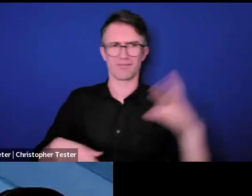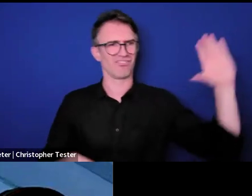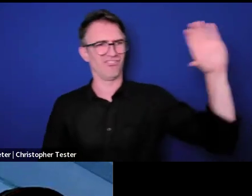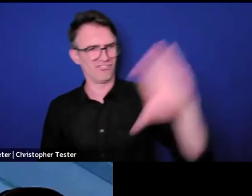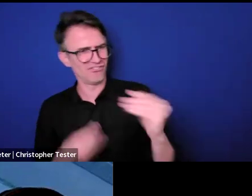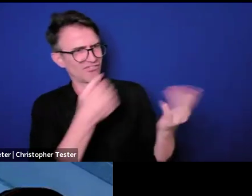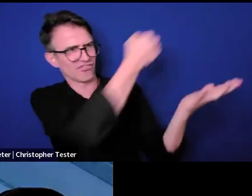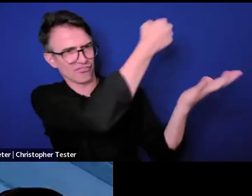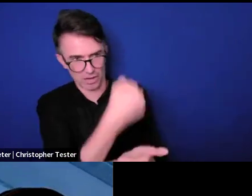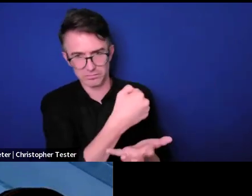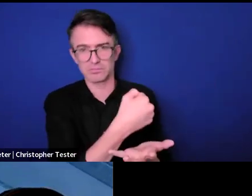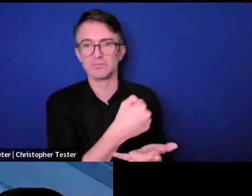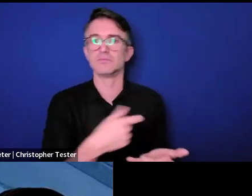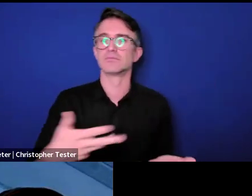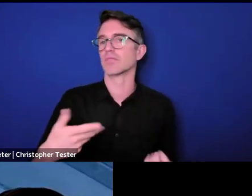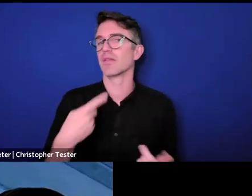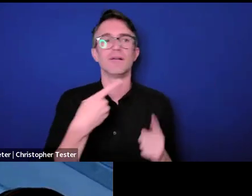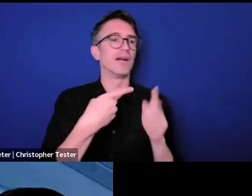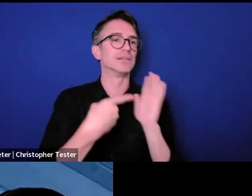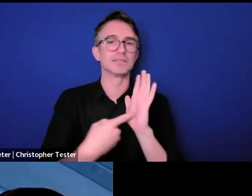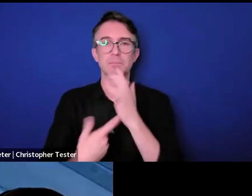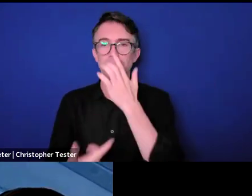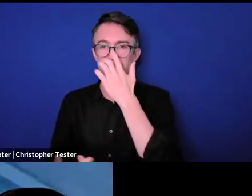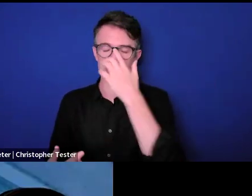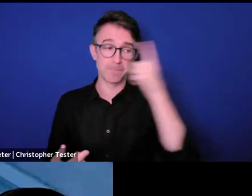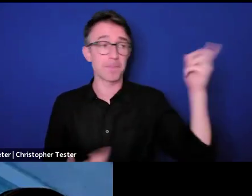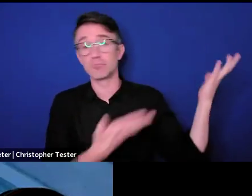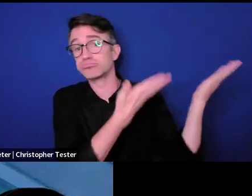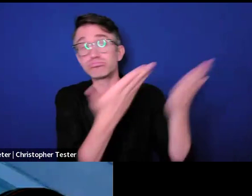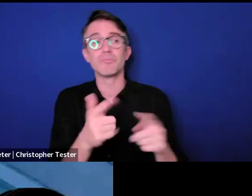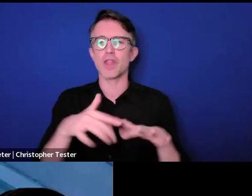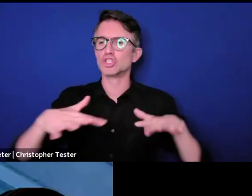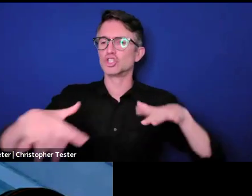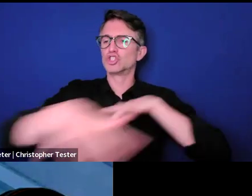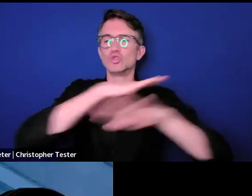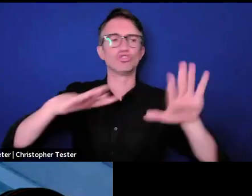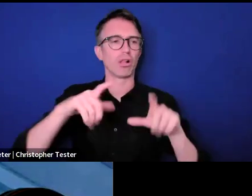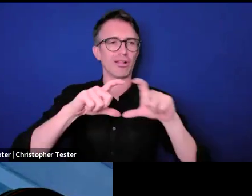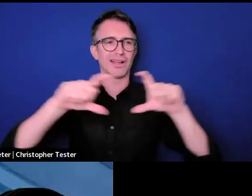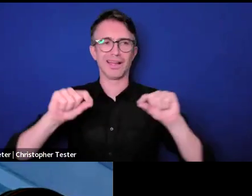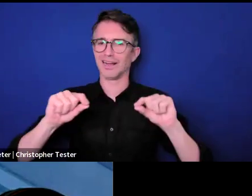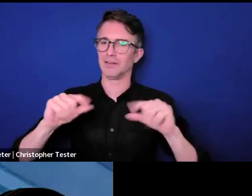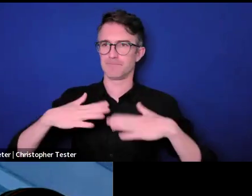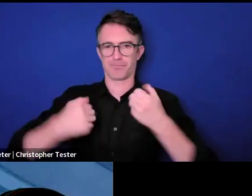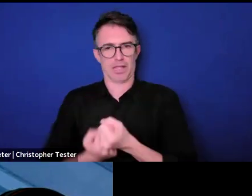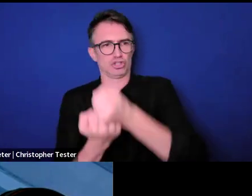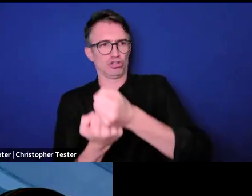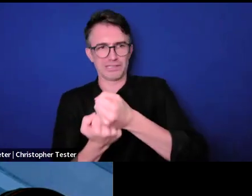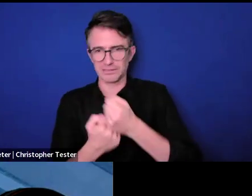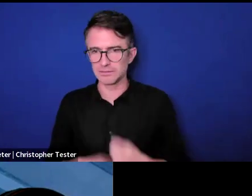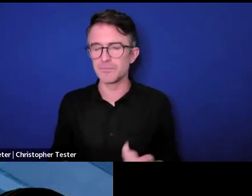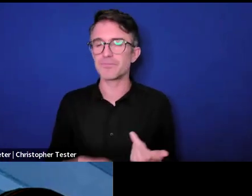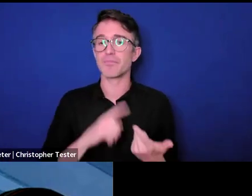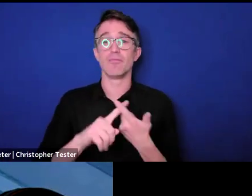International organizations and donor agencies also play an important role in bringing expertise and supporting evidence building